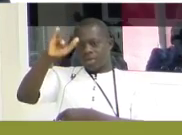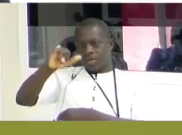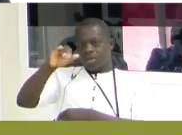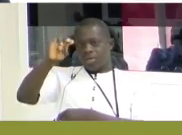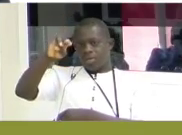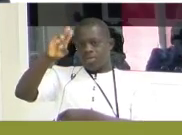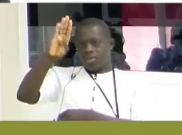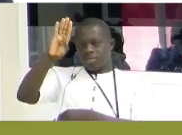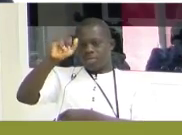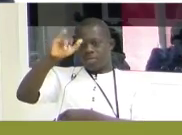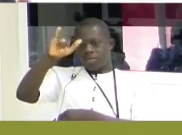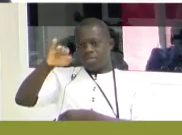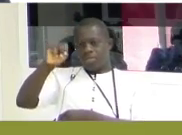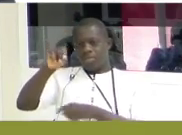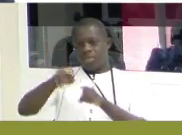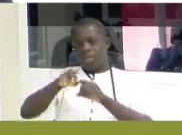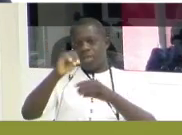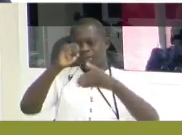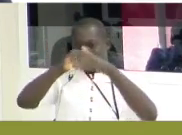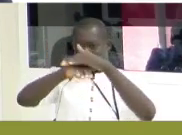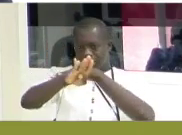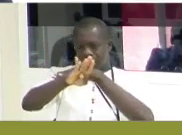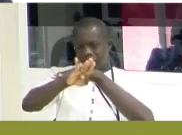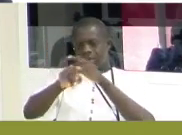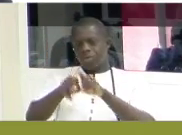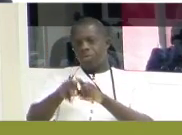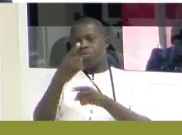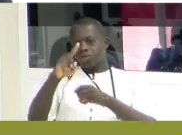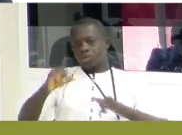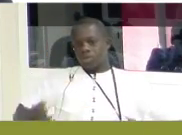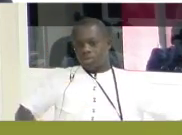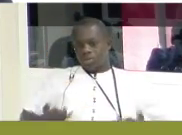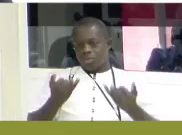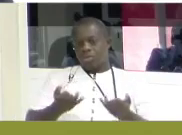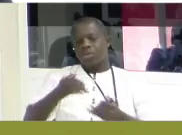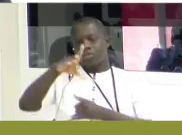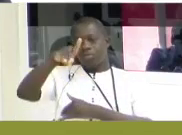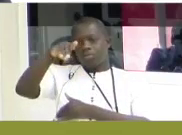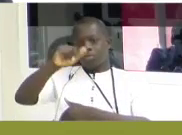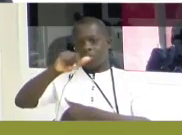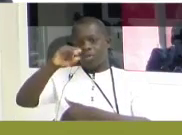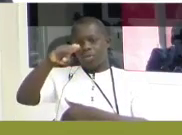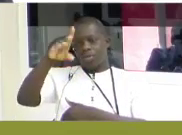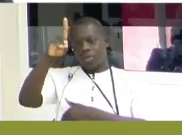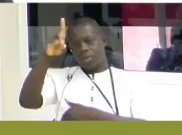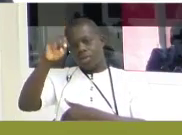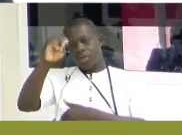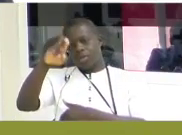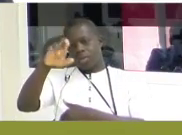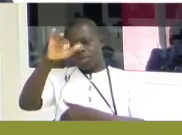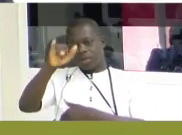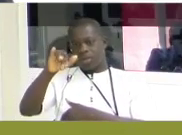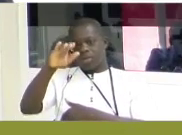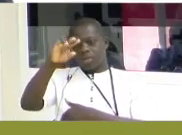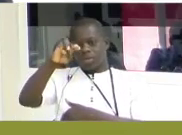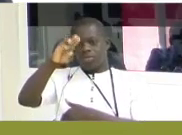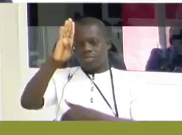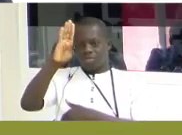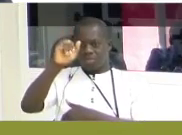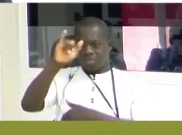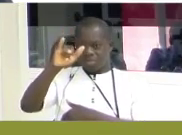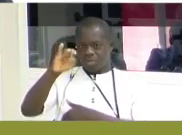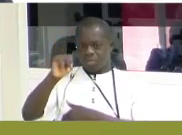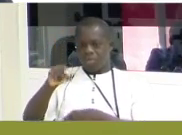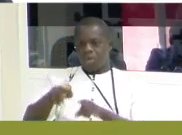After sending the mail, I first introduced myself to Pandirimbai as the communications officer of RVTH,